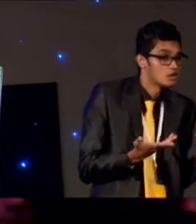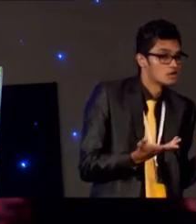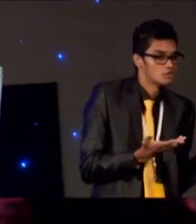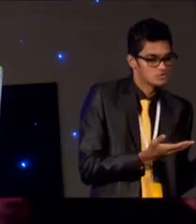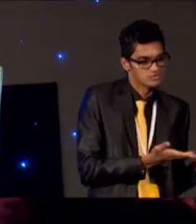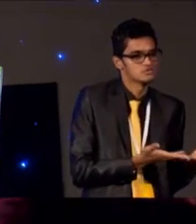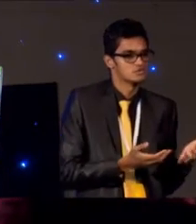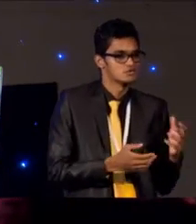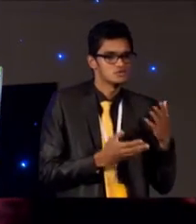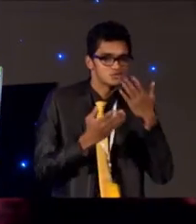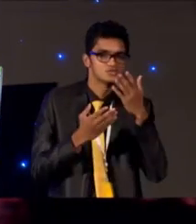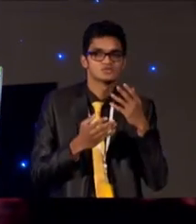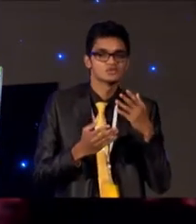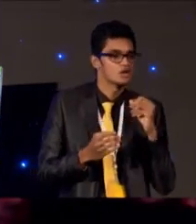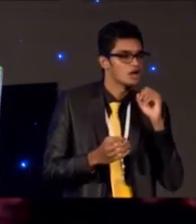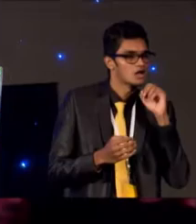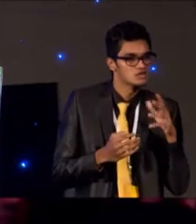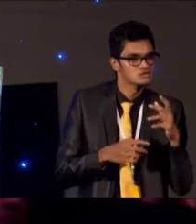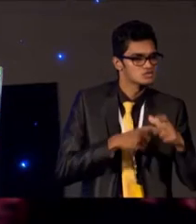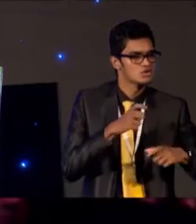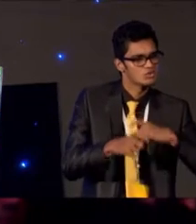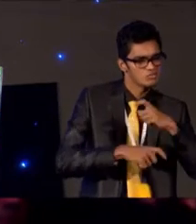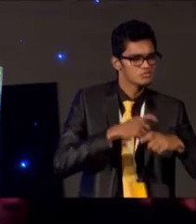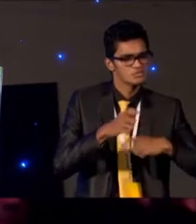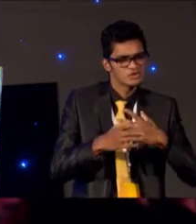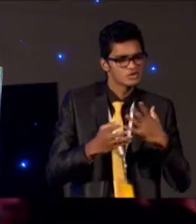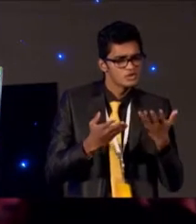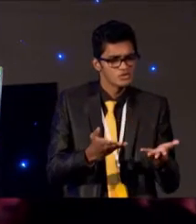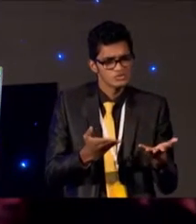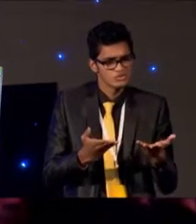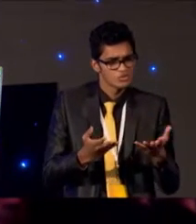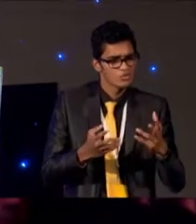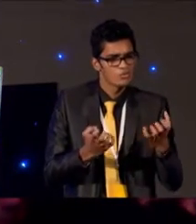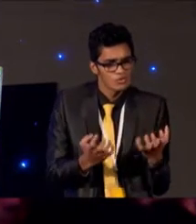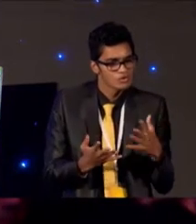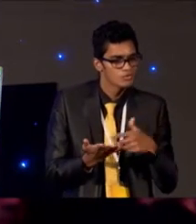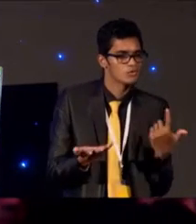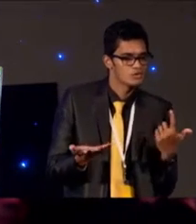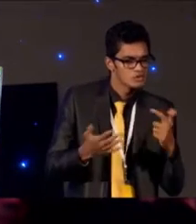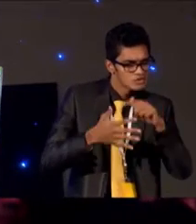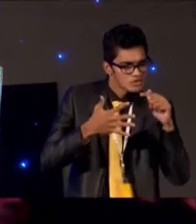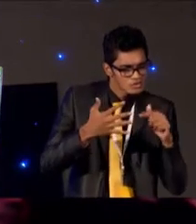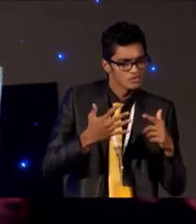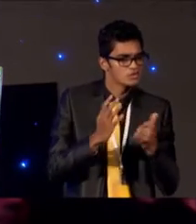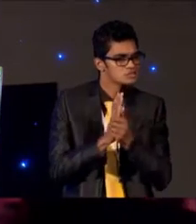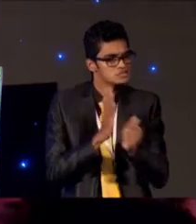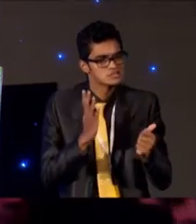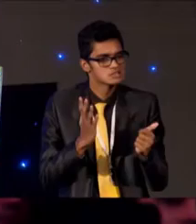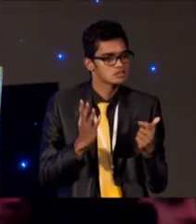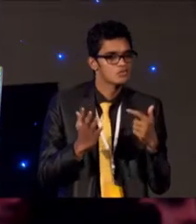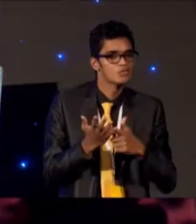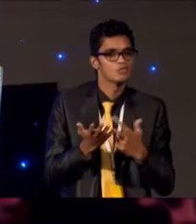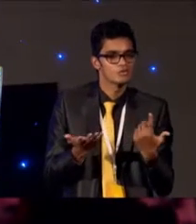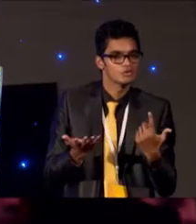request to the corporate is, please tell us, what are the skills you're looking for so that organizations like us, the